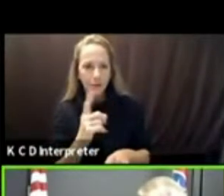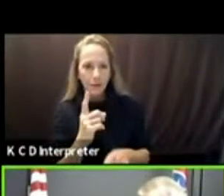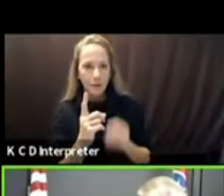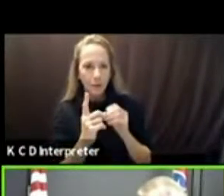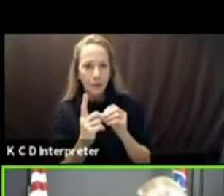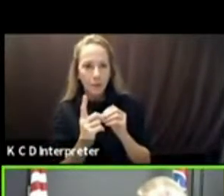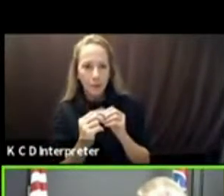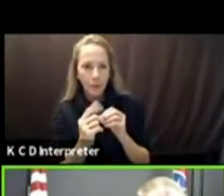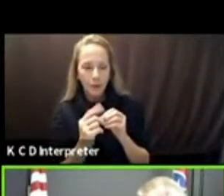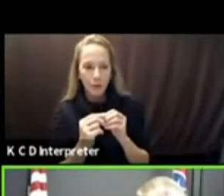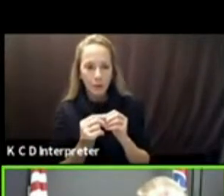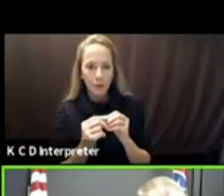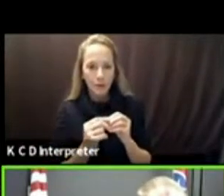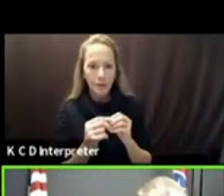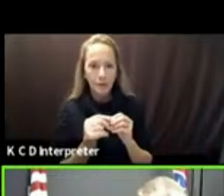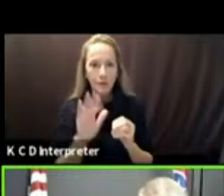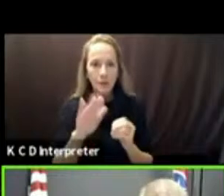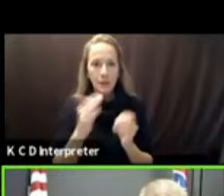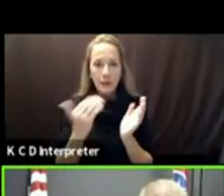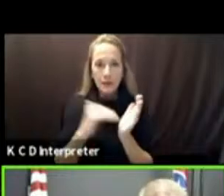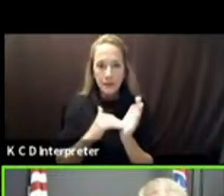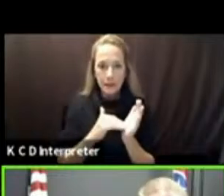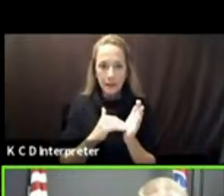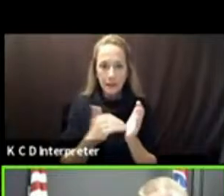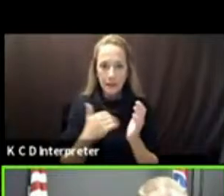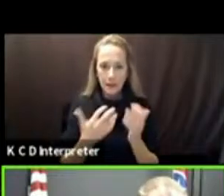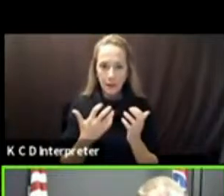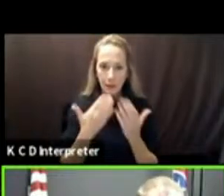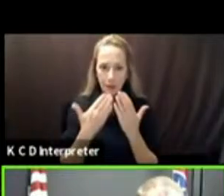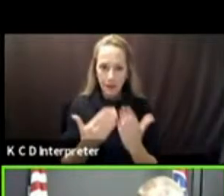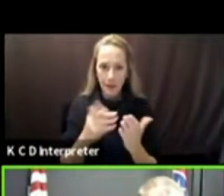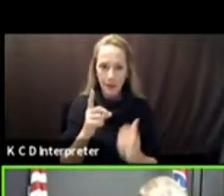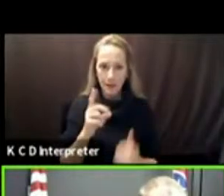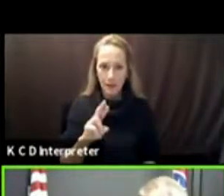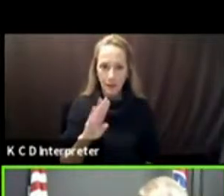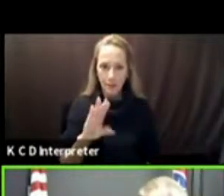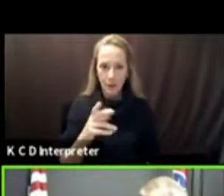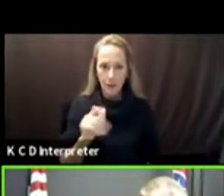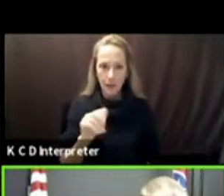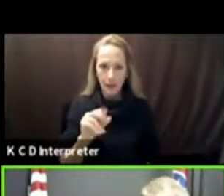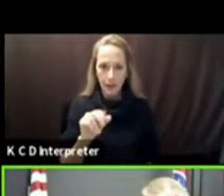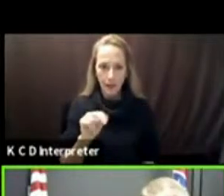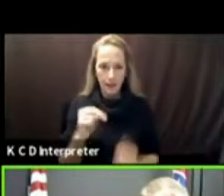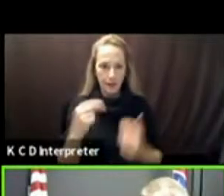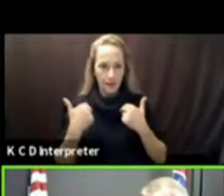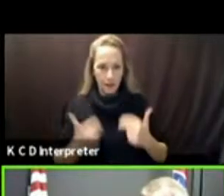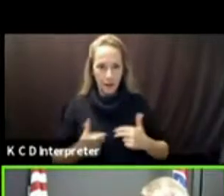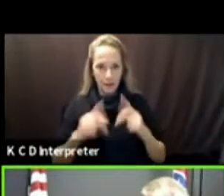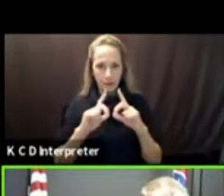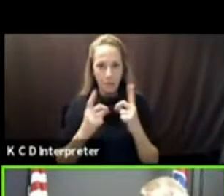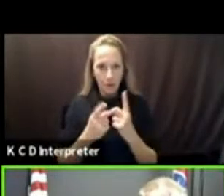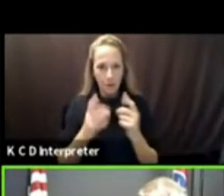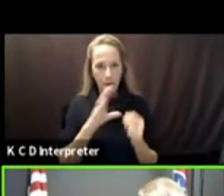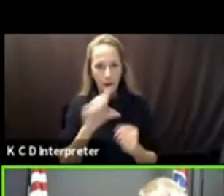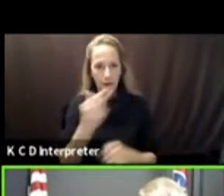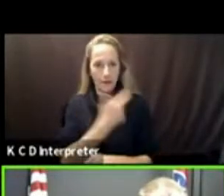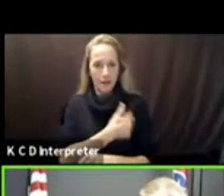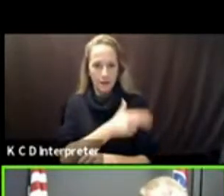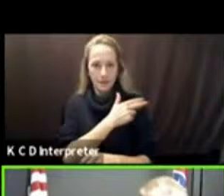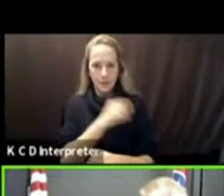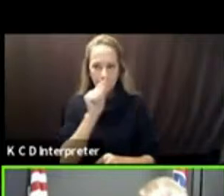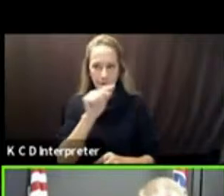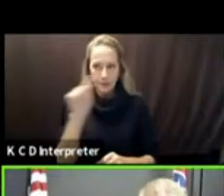please. Again, I'd just like to thank Dr. Buchanan and the health department as well as the hospitals for